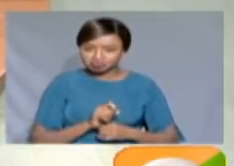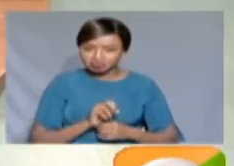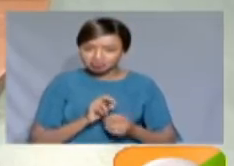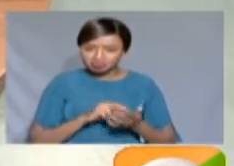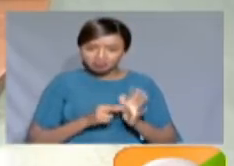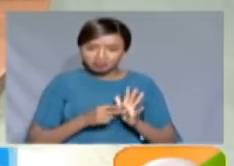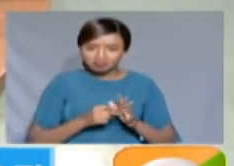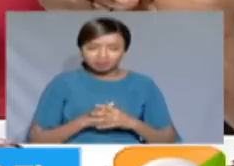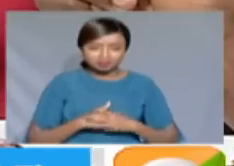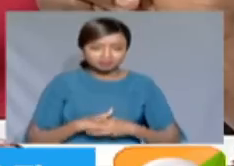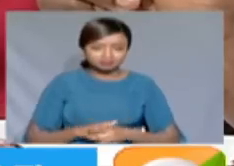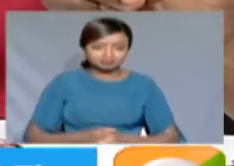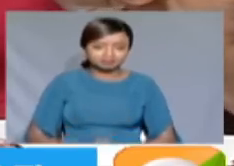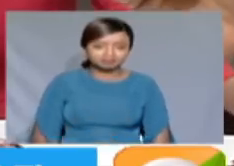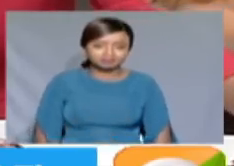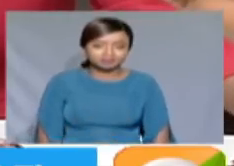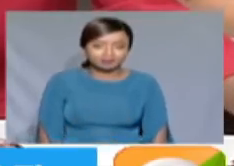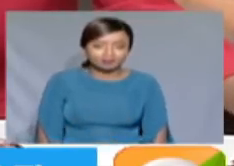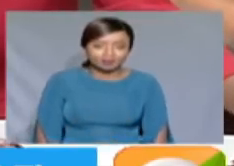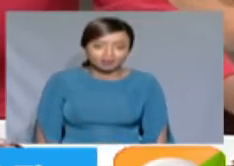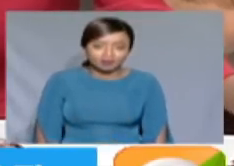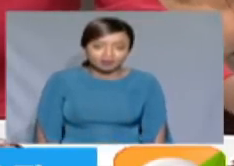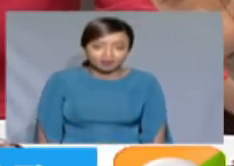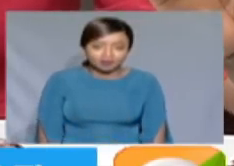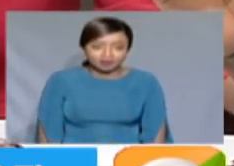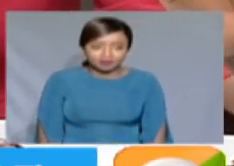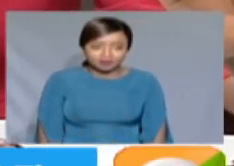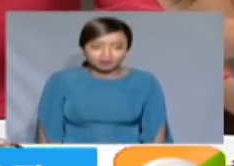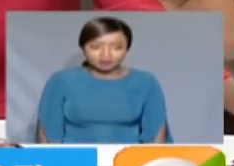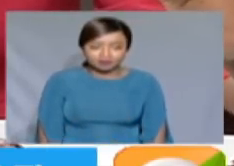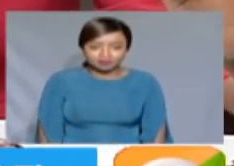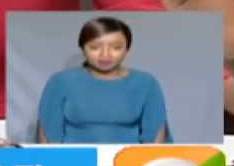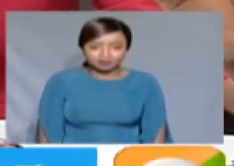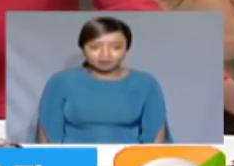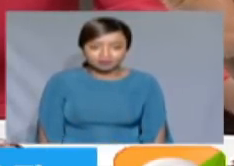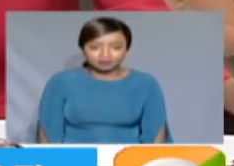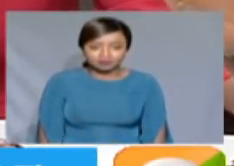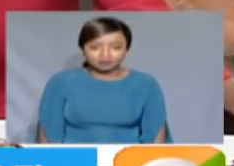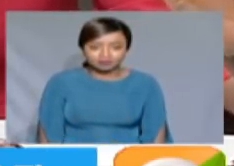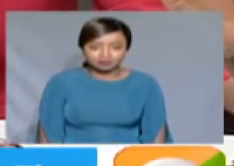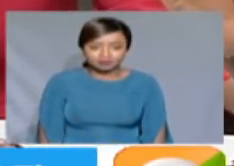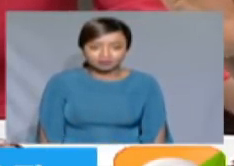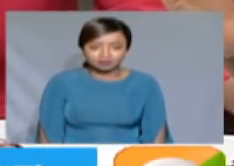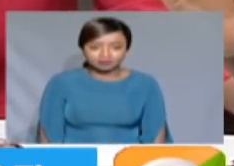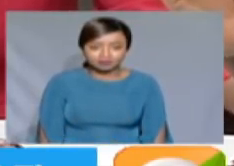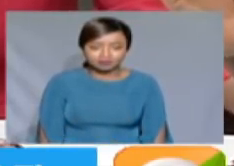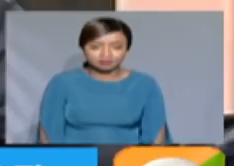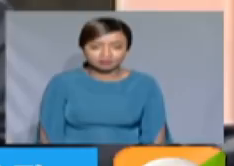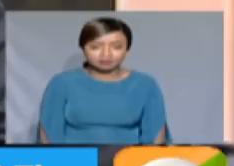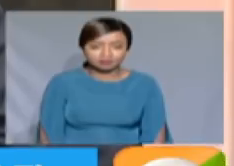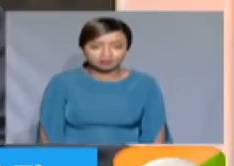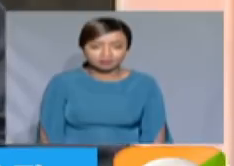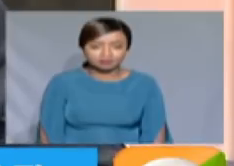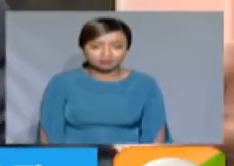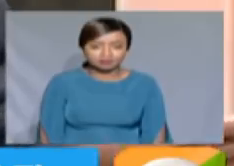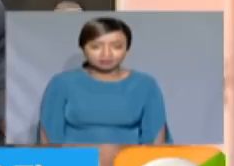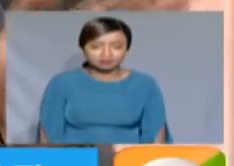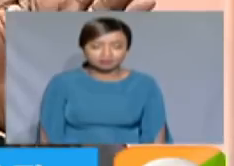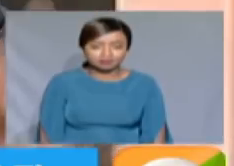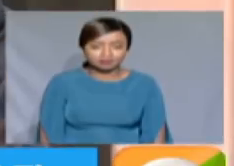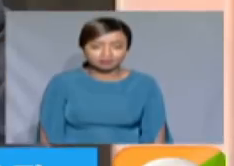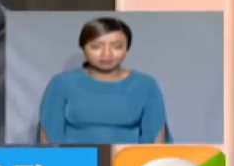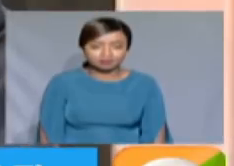Yeah, Correct. That because you are not touching Uhuru Park. Because our old reserve reaches up to the.